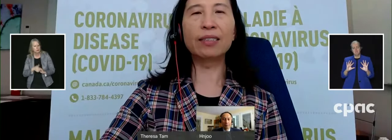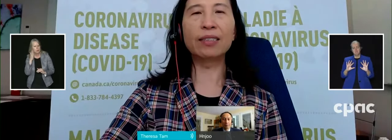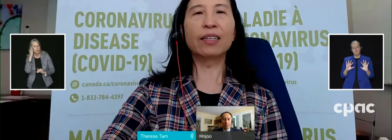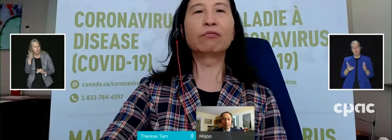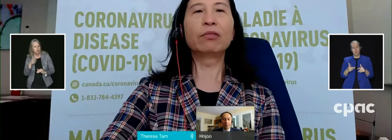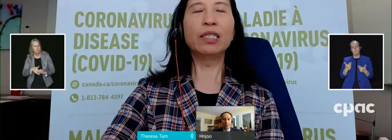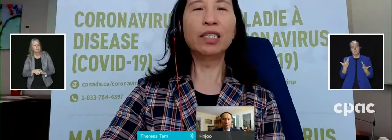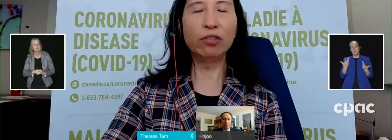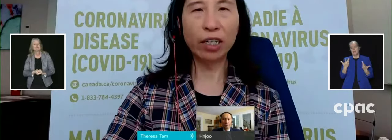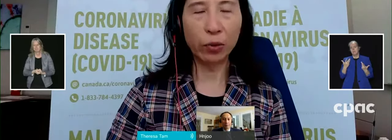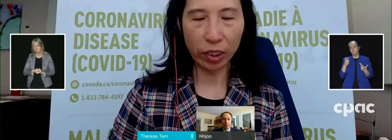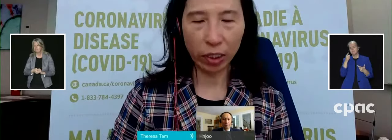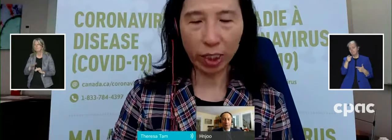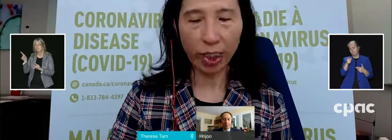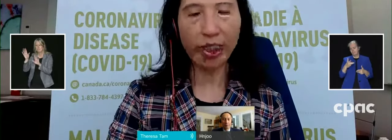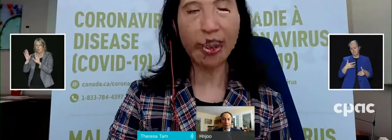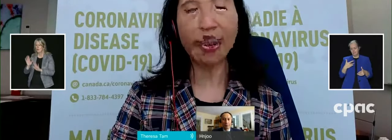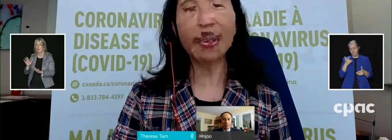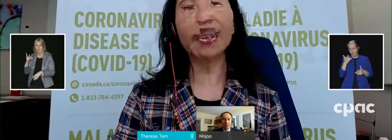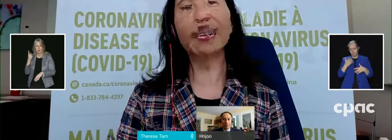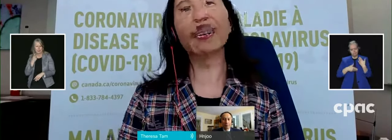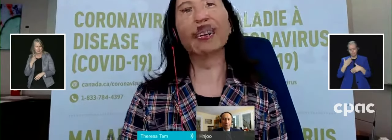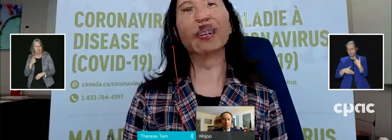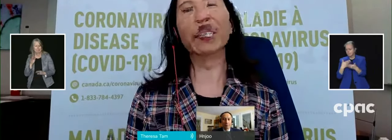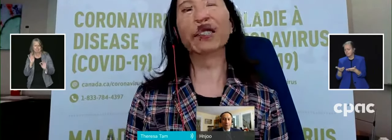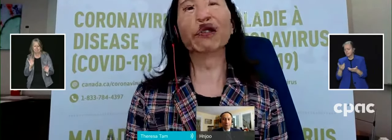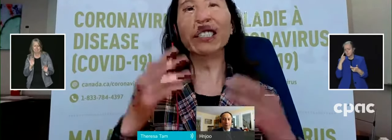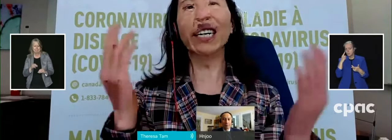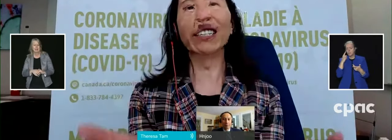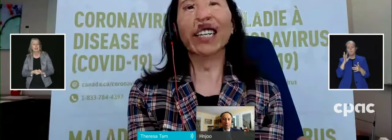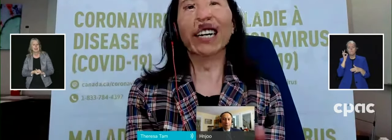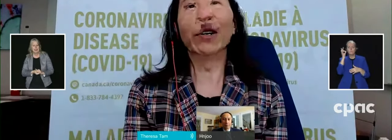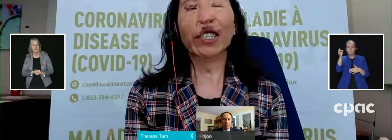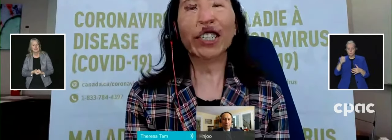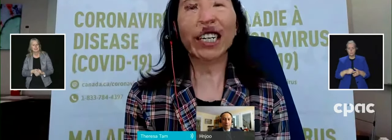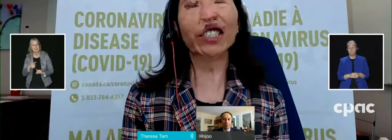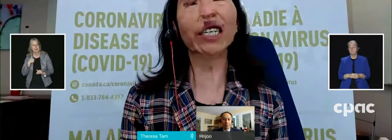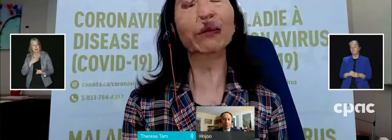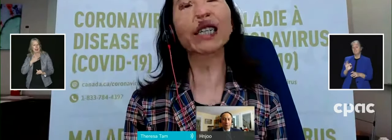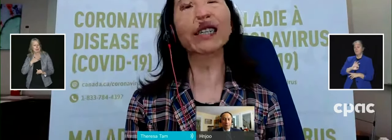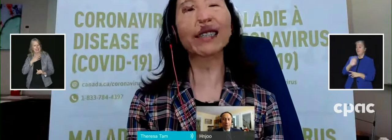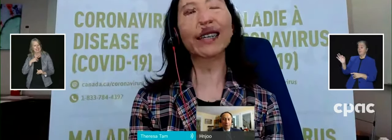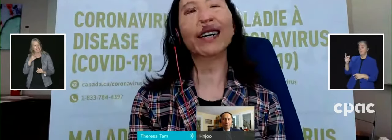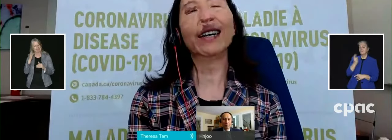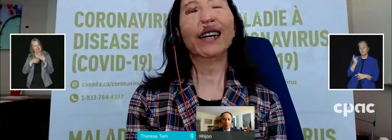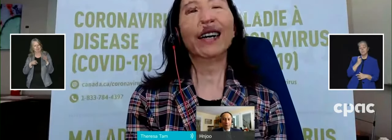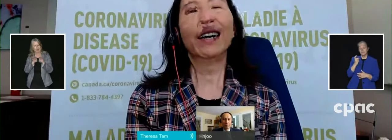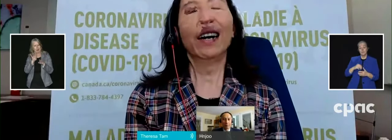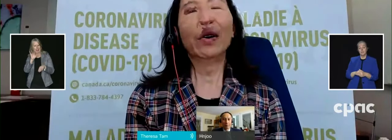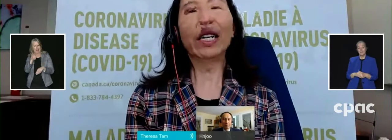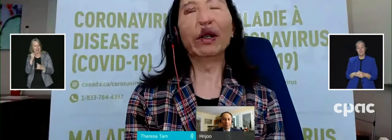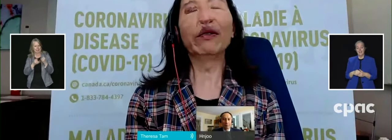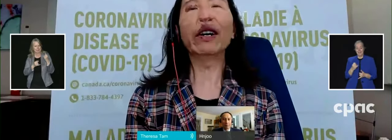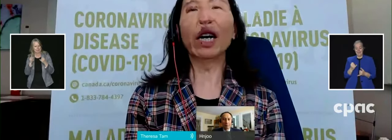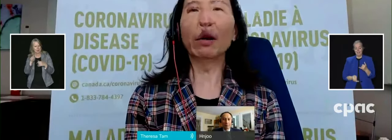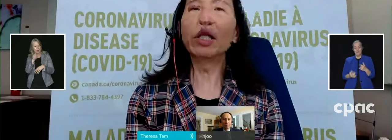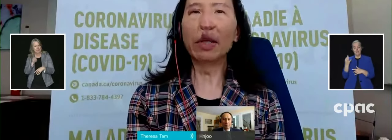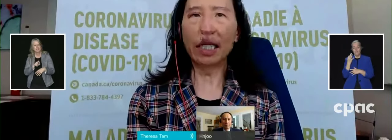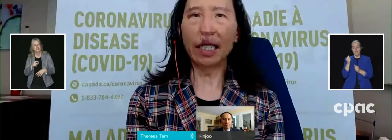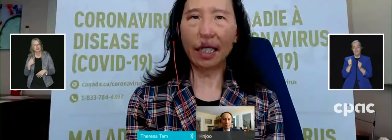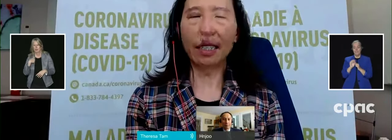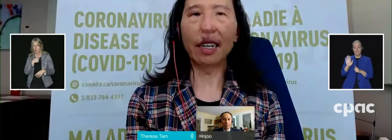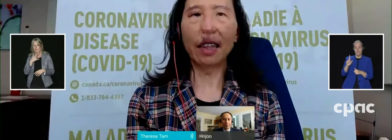That is a really great question. And I think it's great to end on that question, actually, because we can be